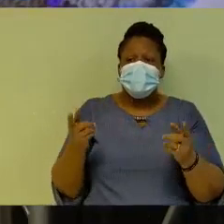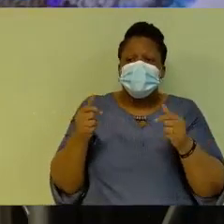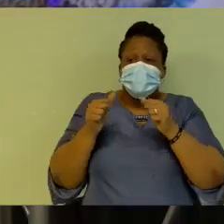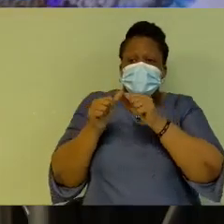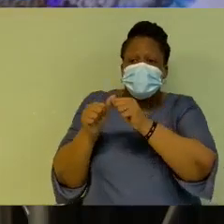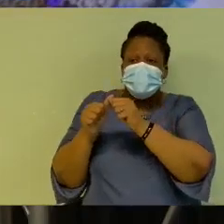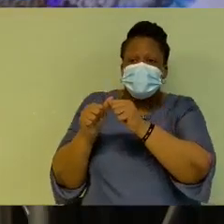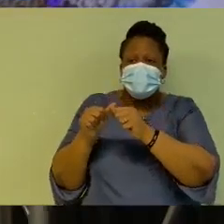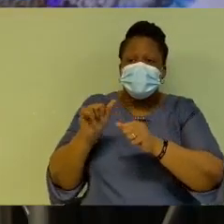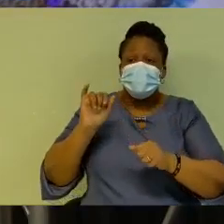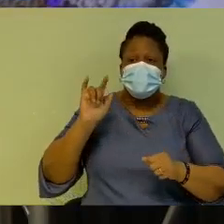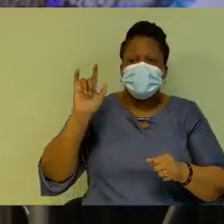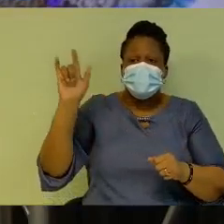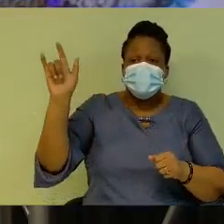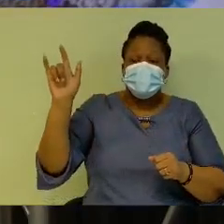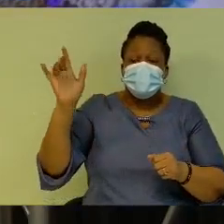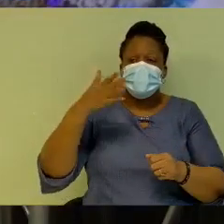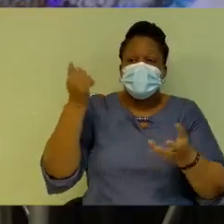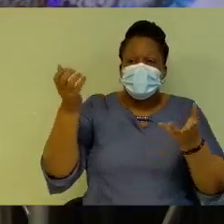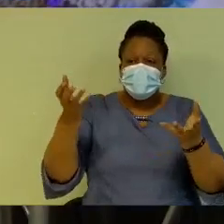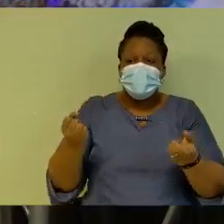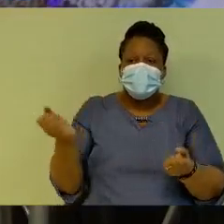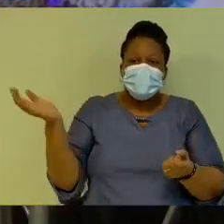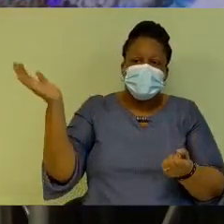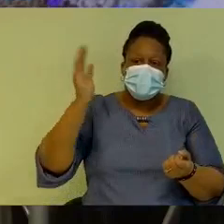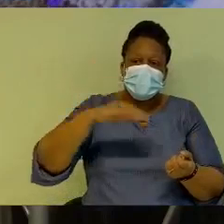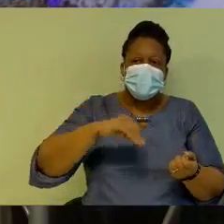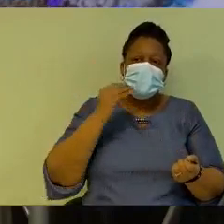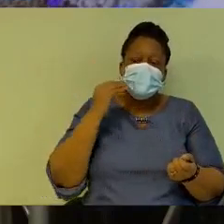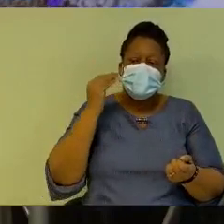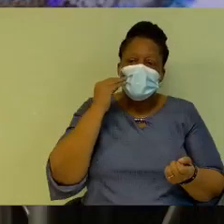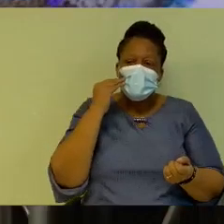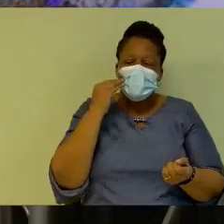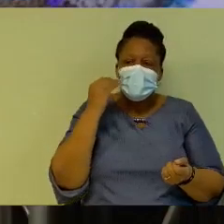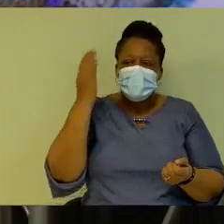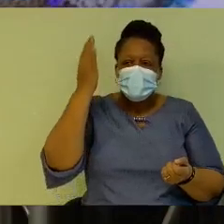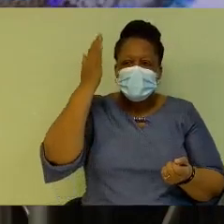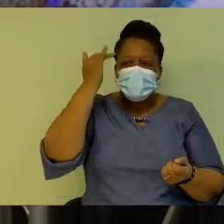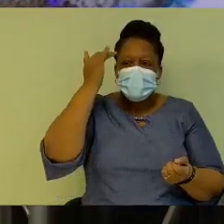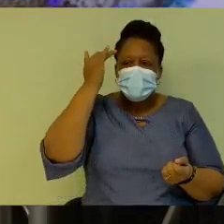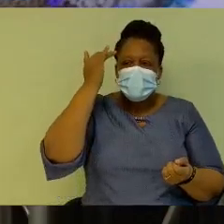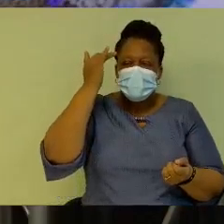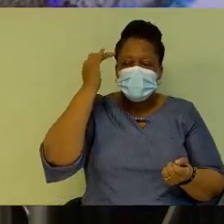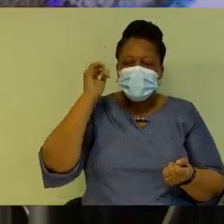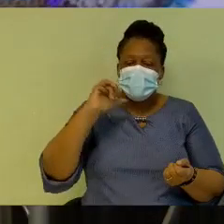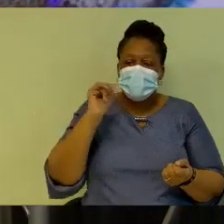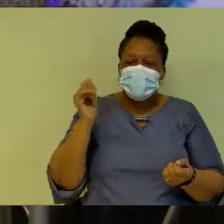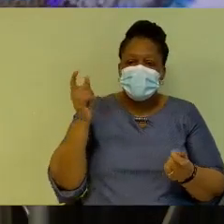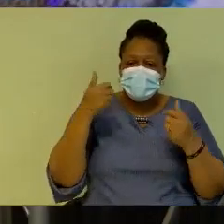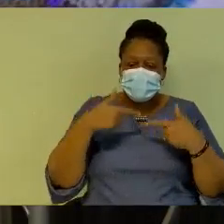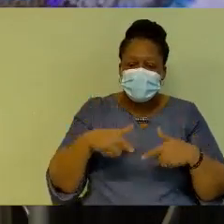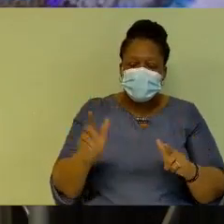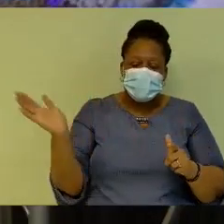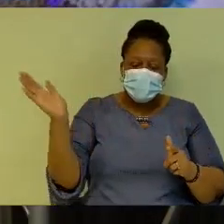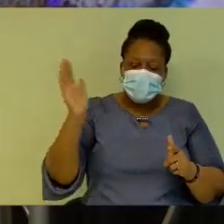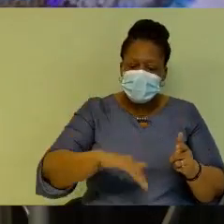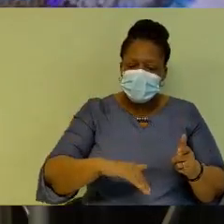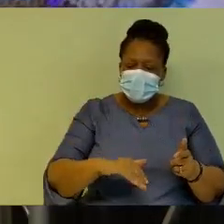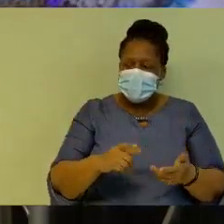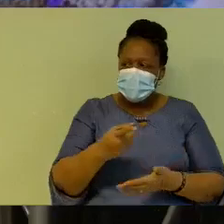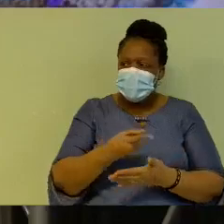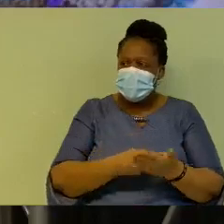authorization to work outside of St. Kitts and are suffering, what else would need to occur for St. Kitts and